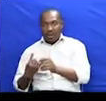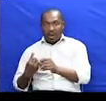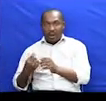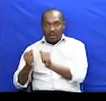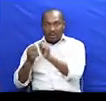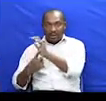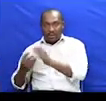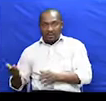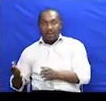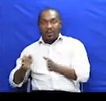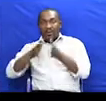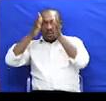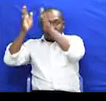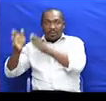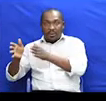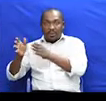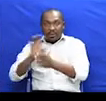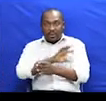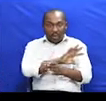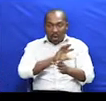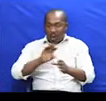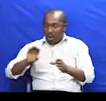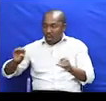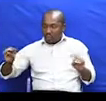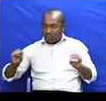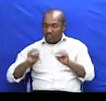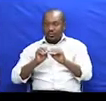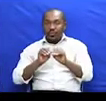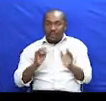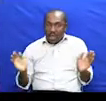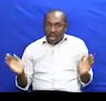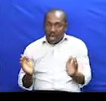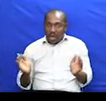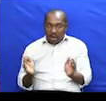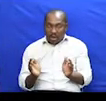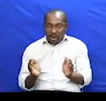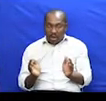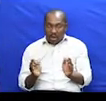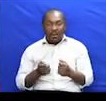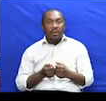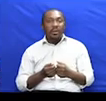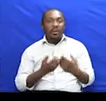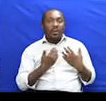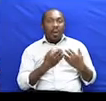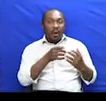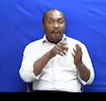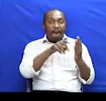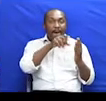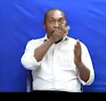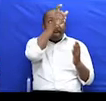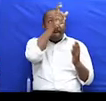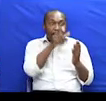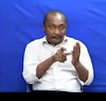volume used for every experiment is already recorded. Now we have the volume for the pilot, the volume used for